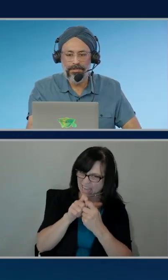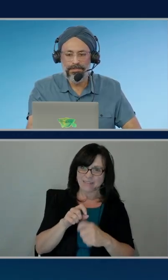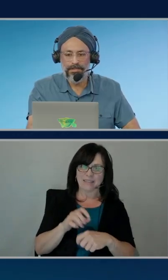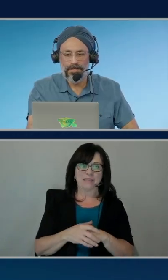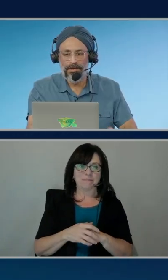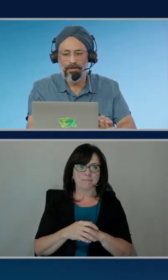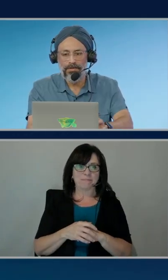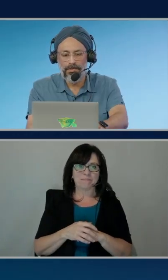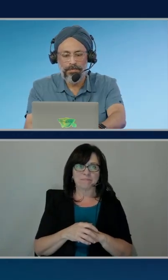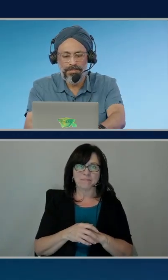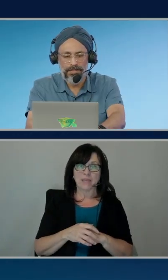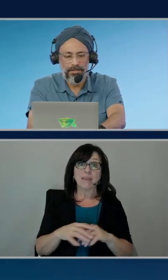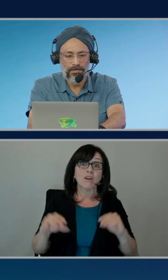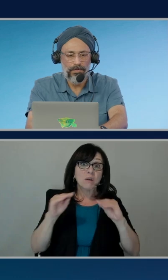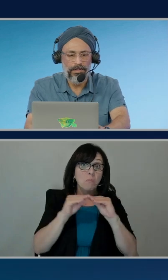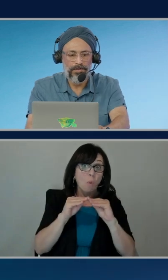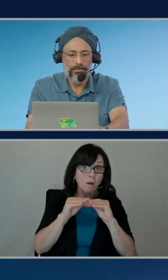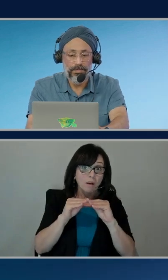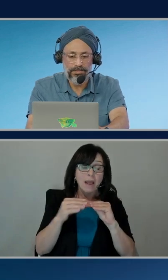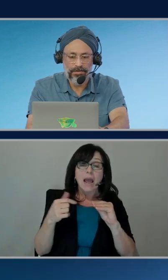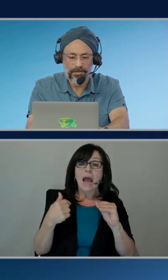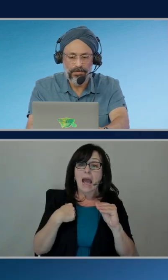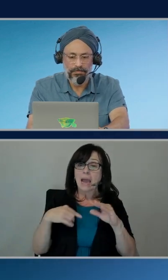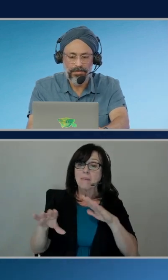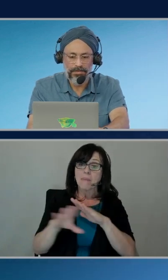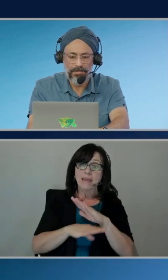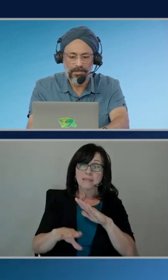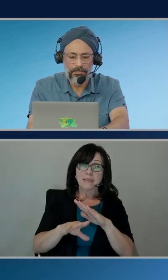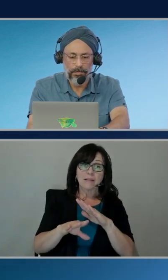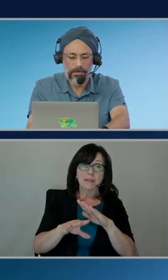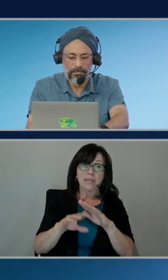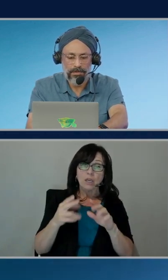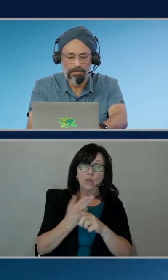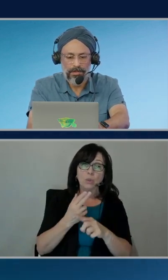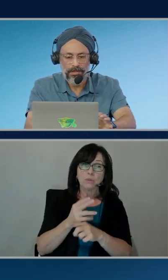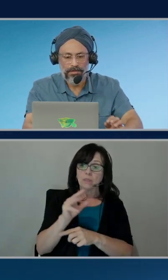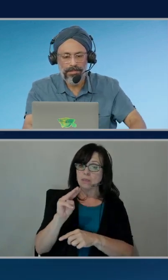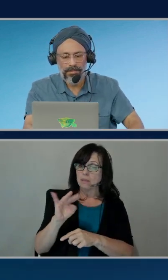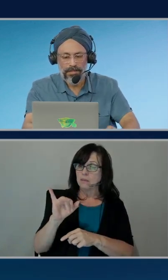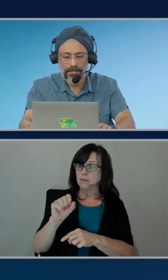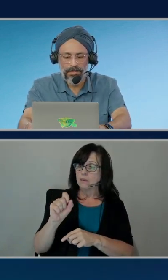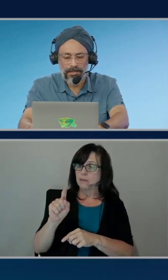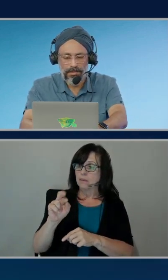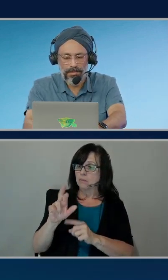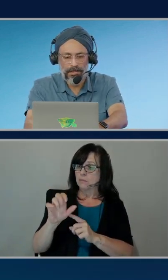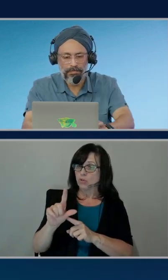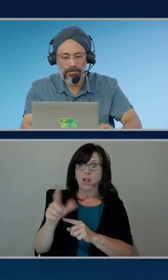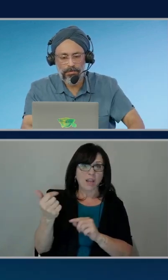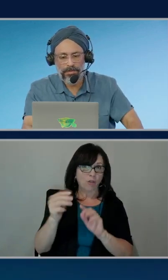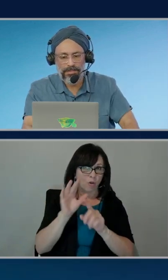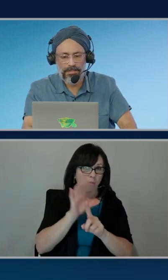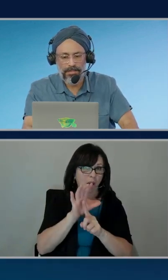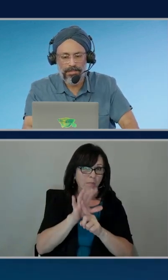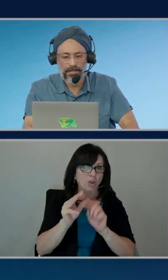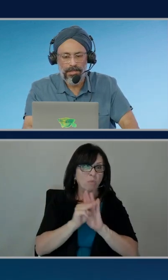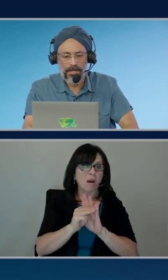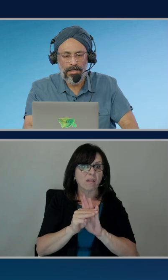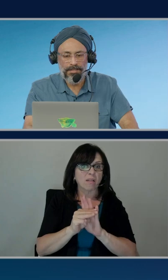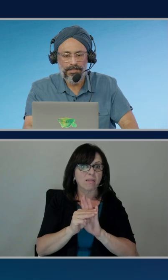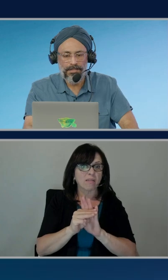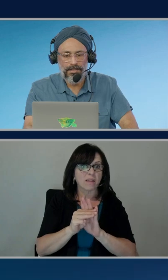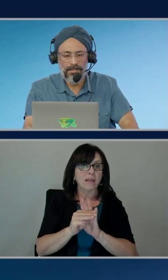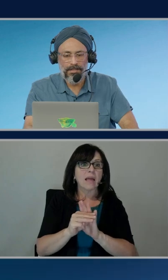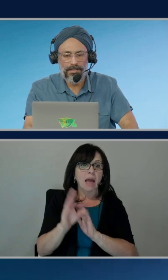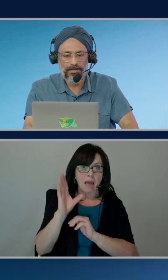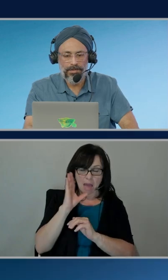step further. I'll also basically go into Mistral, which is another popular model, right? And I'm going to basically